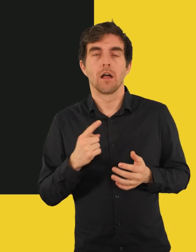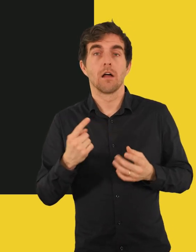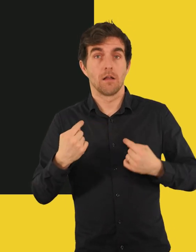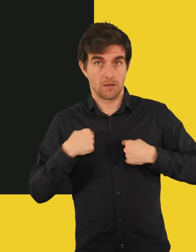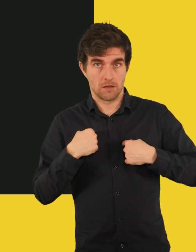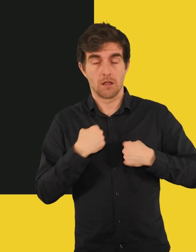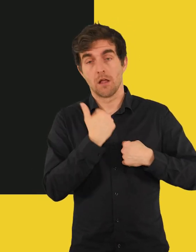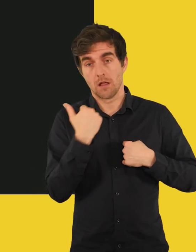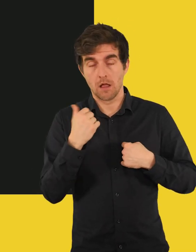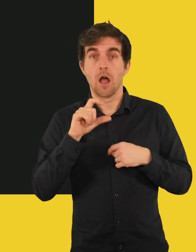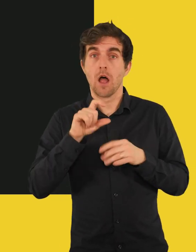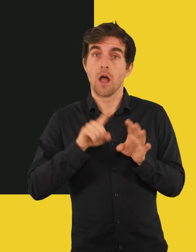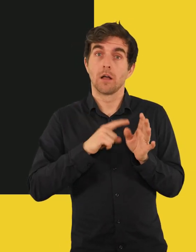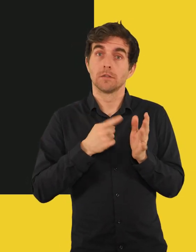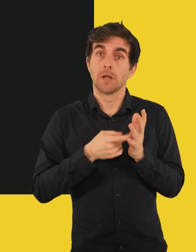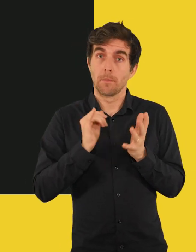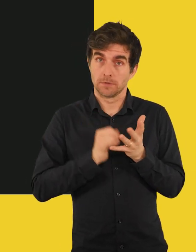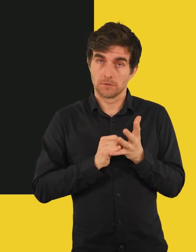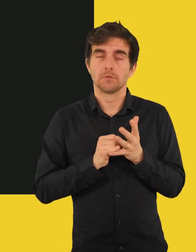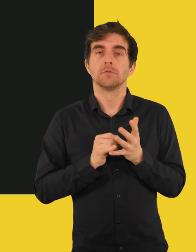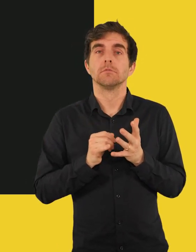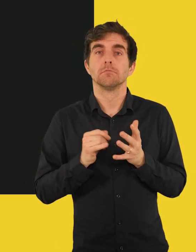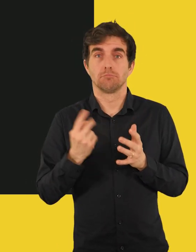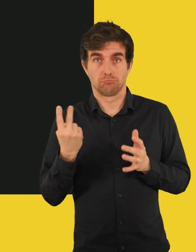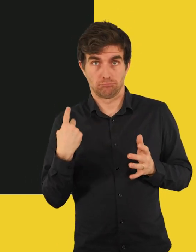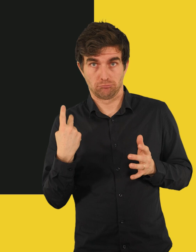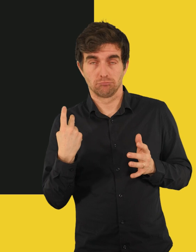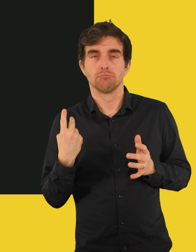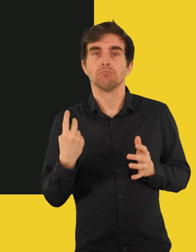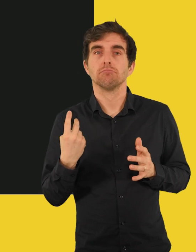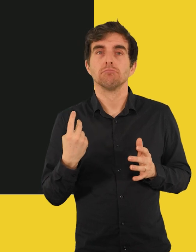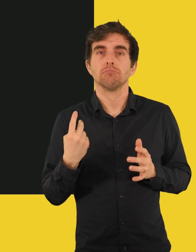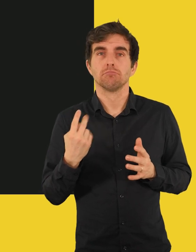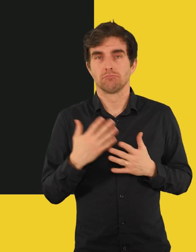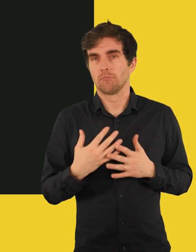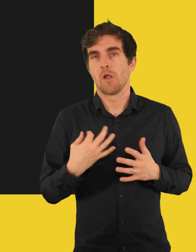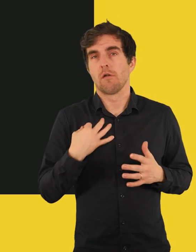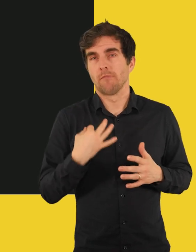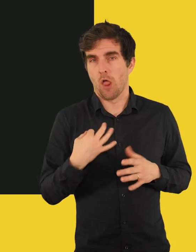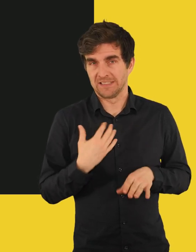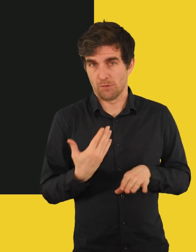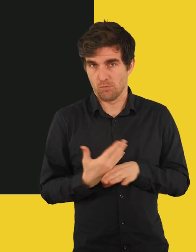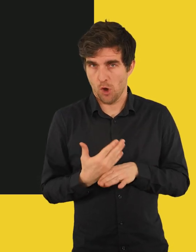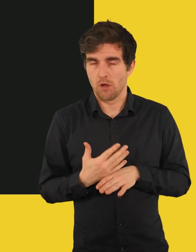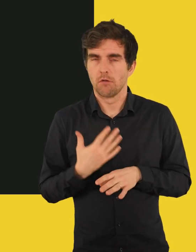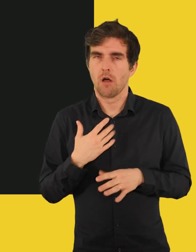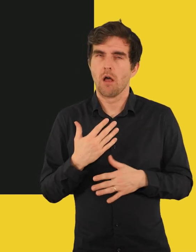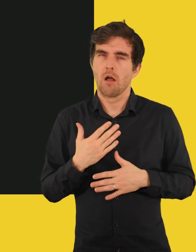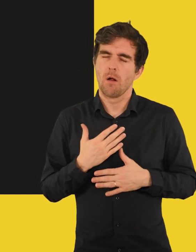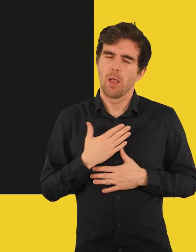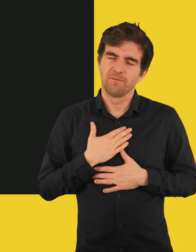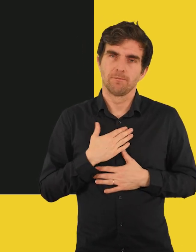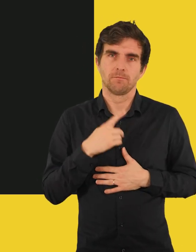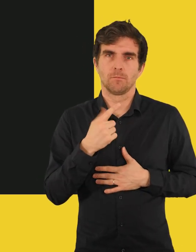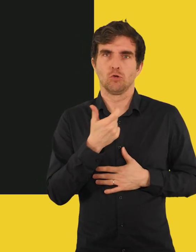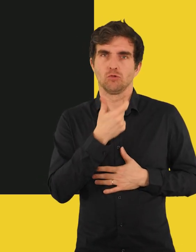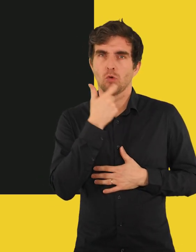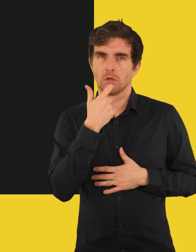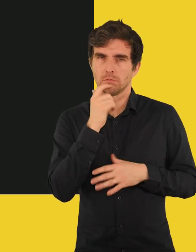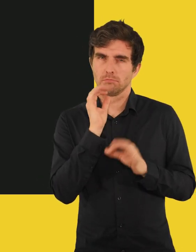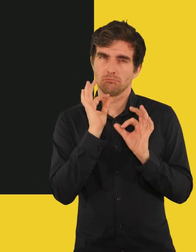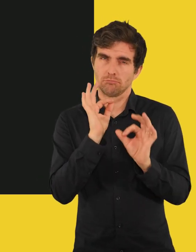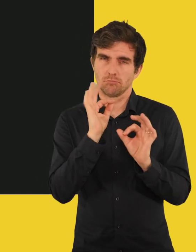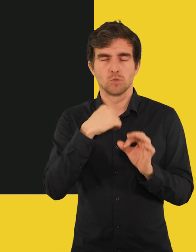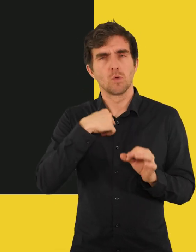said, for us, me and Cyrus here, it was a volunteer work, and we love